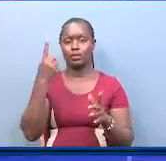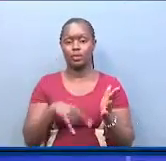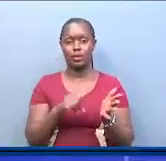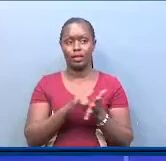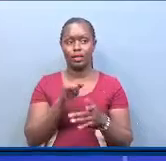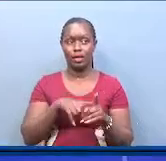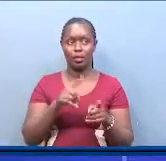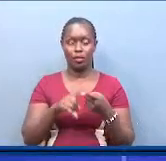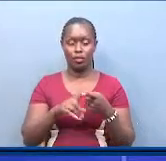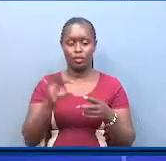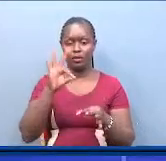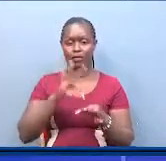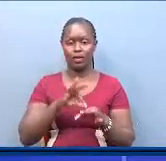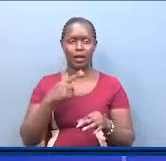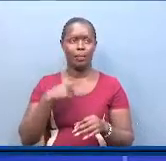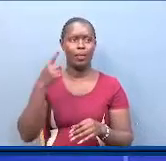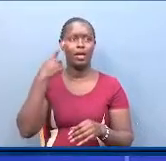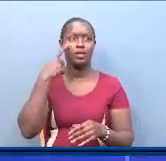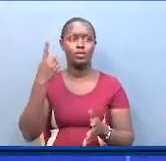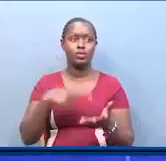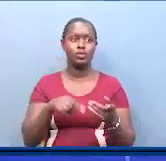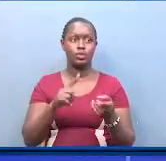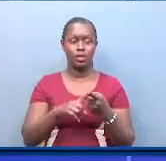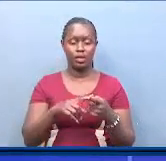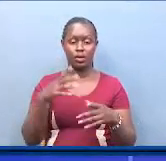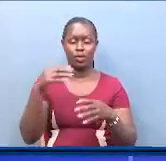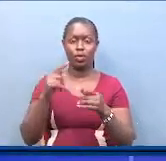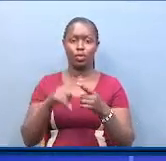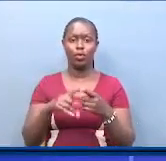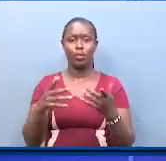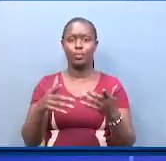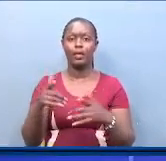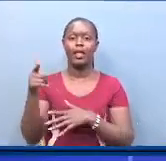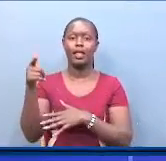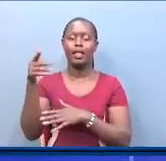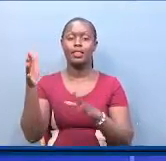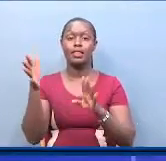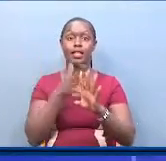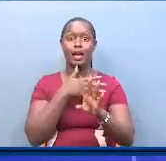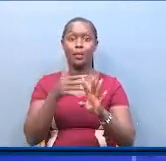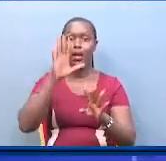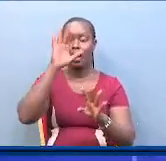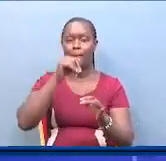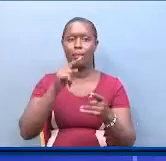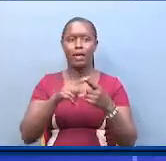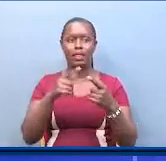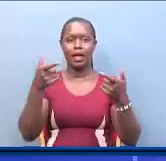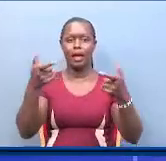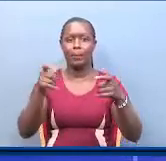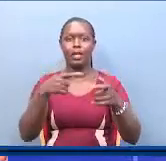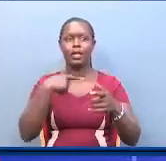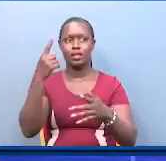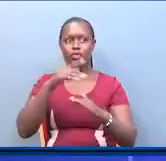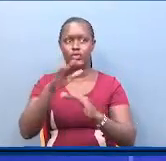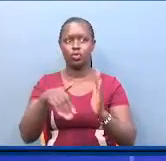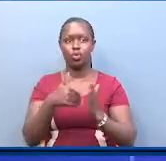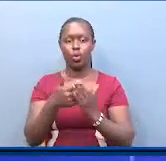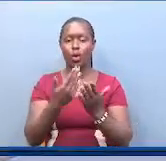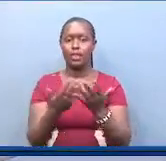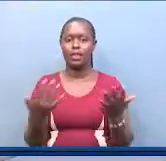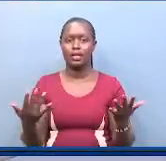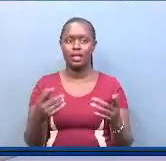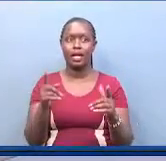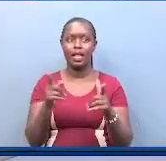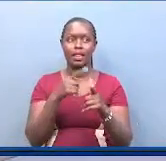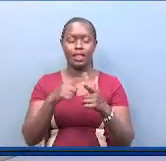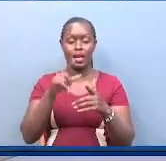actually vying, I saw her being decampaigned by the media. I saw it. They would say all manner of things.